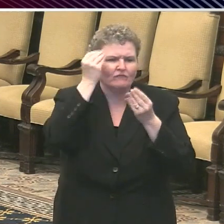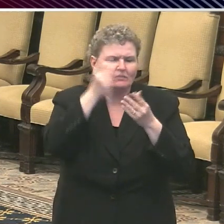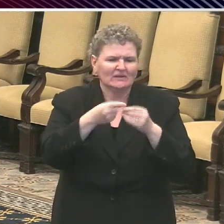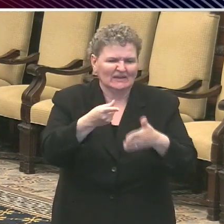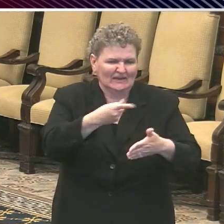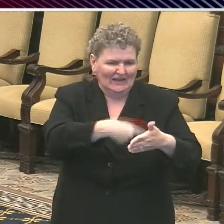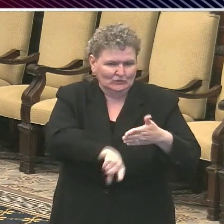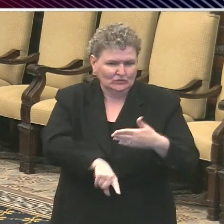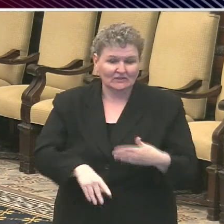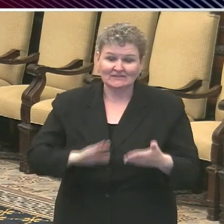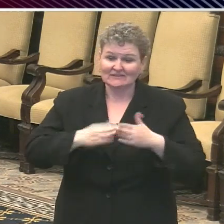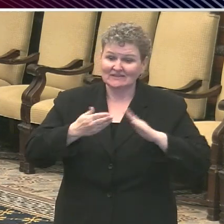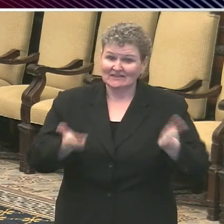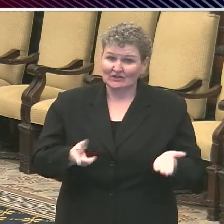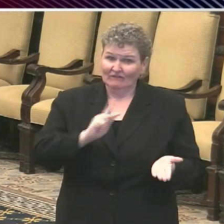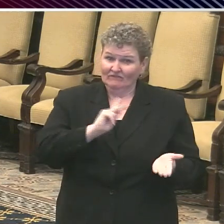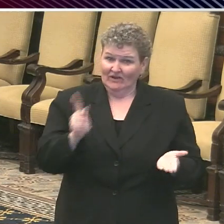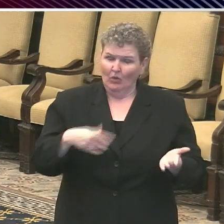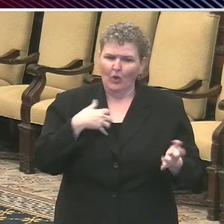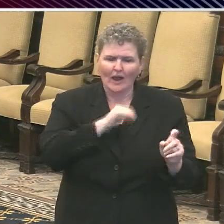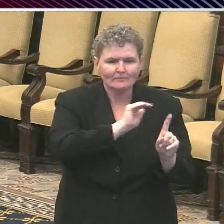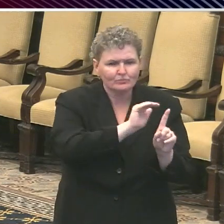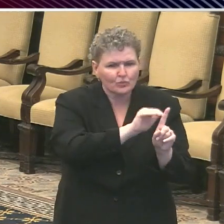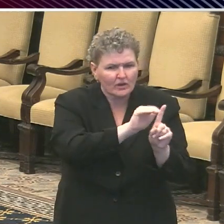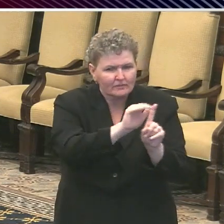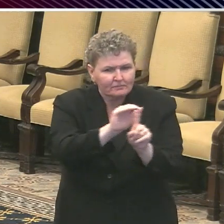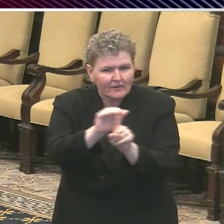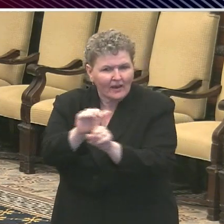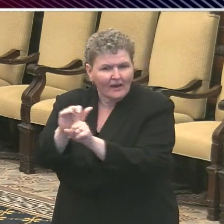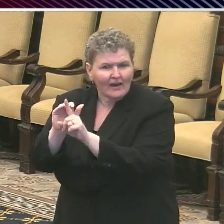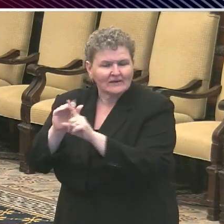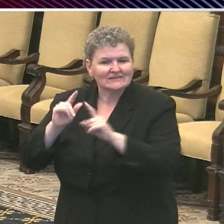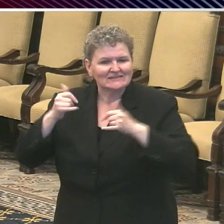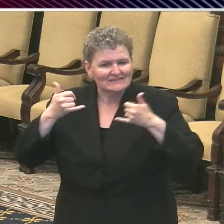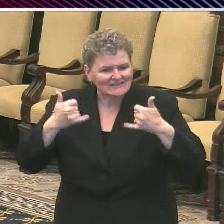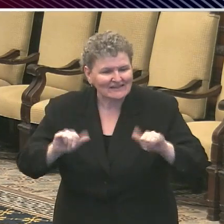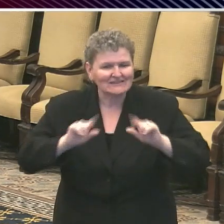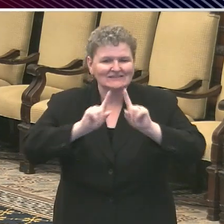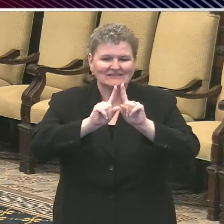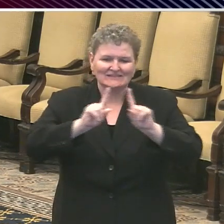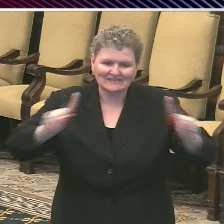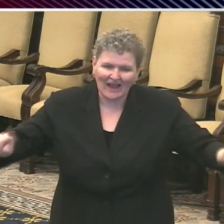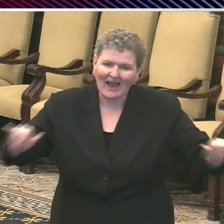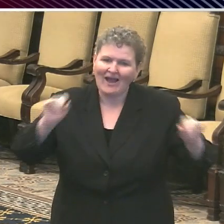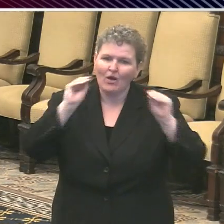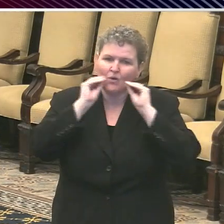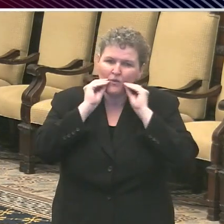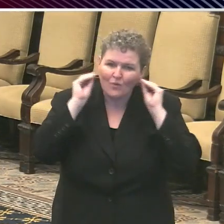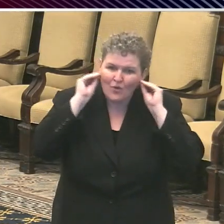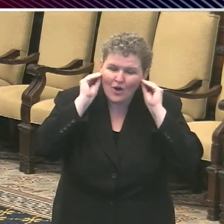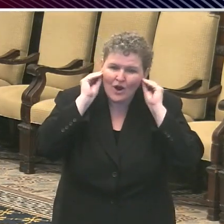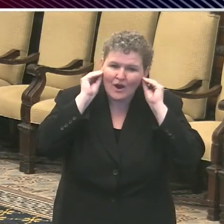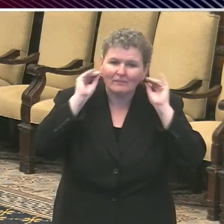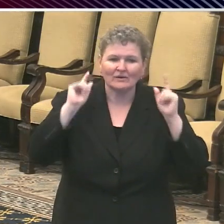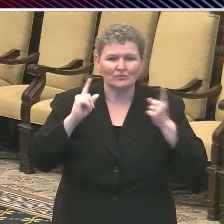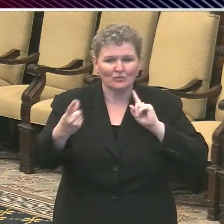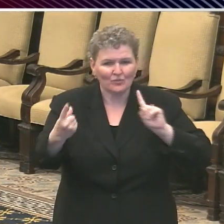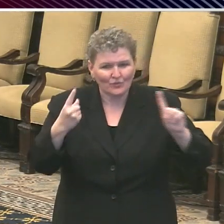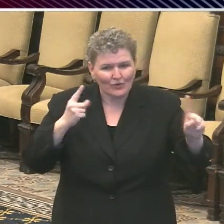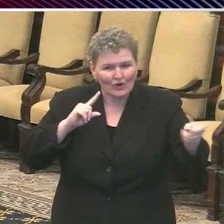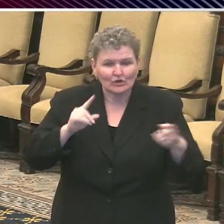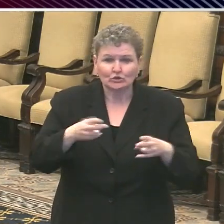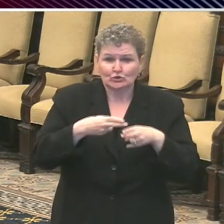right now, just to remind people, right now we are still under a stay-at-home order, but we are getting closer to a stepwise